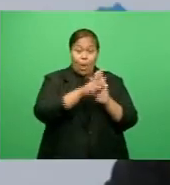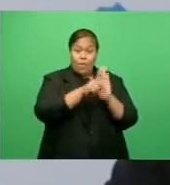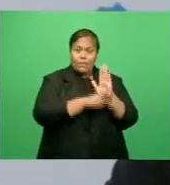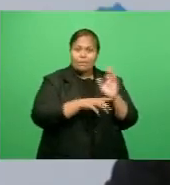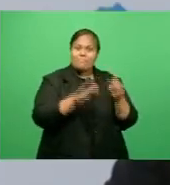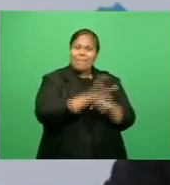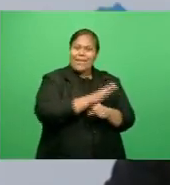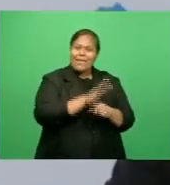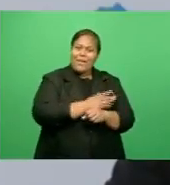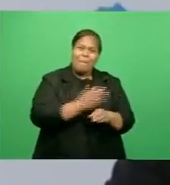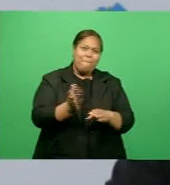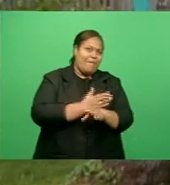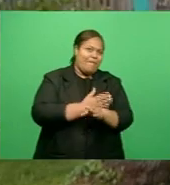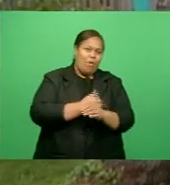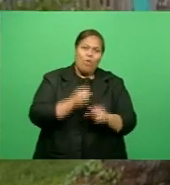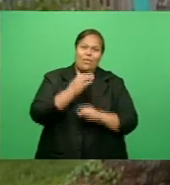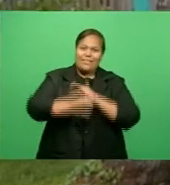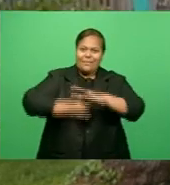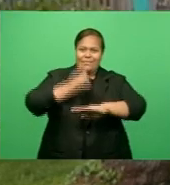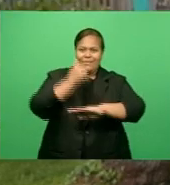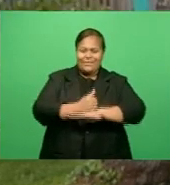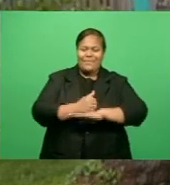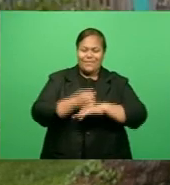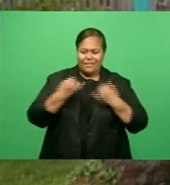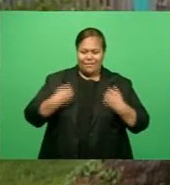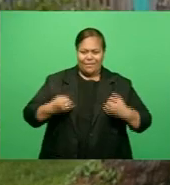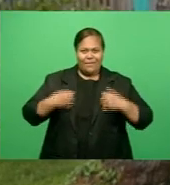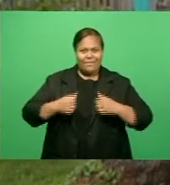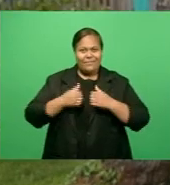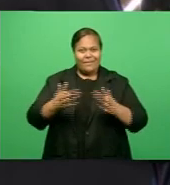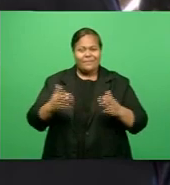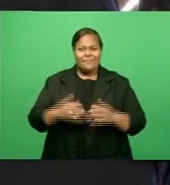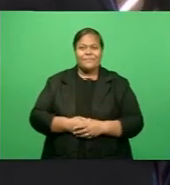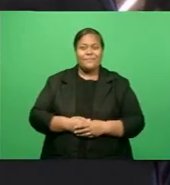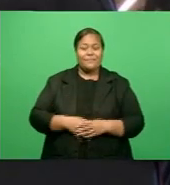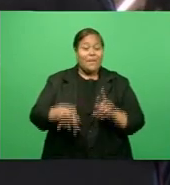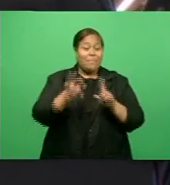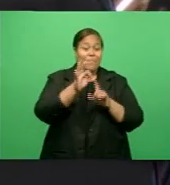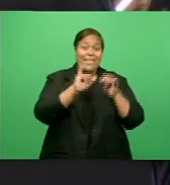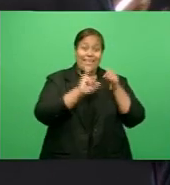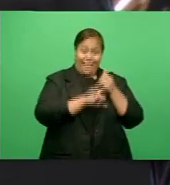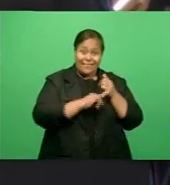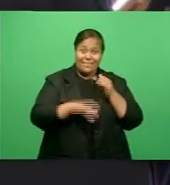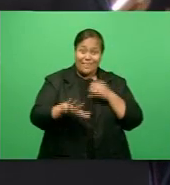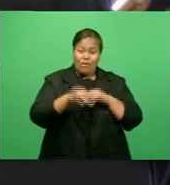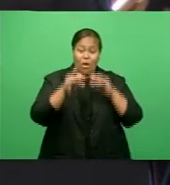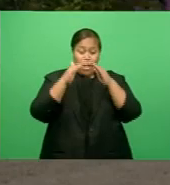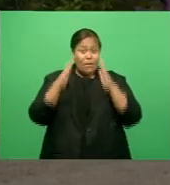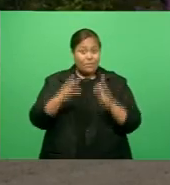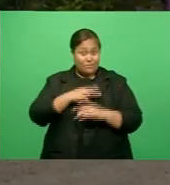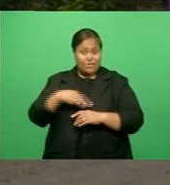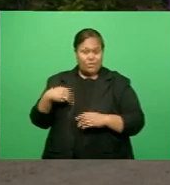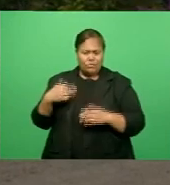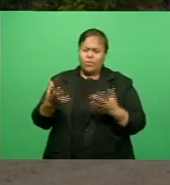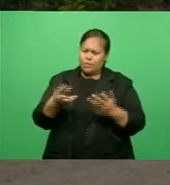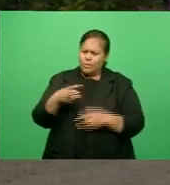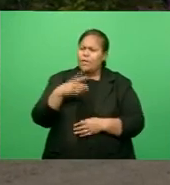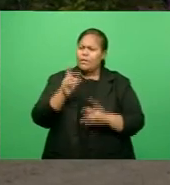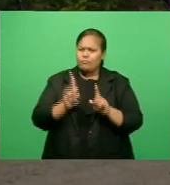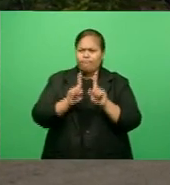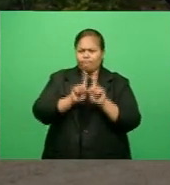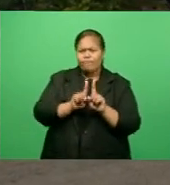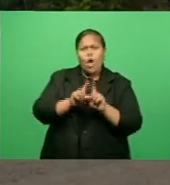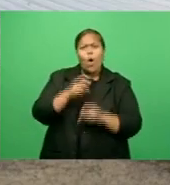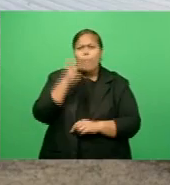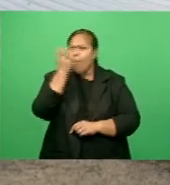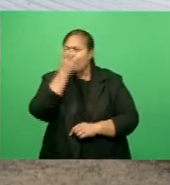is adopted and implemented. Permanent Secretary for Housing SANJEEVA PERERA says they're closely monitoring public assistance,